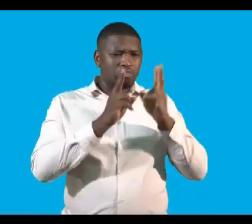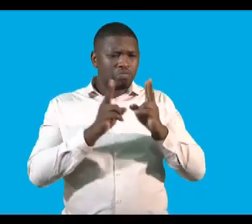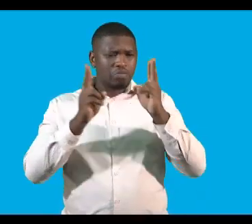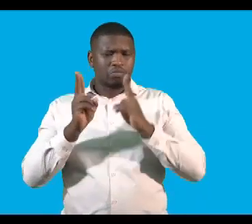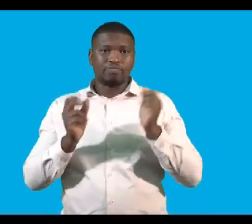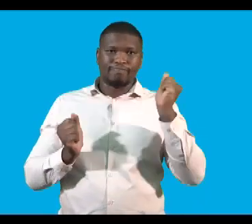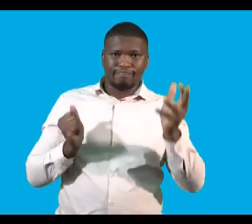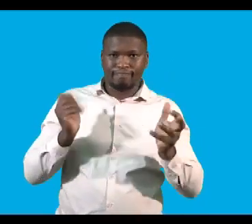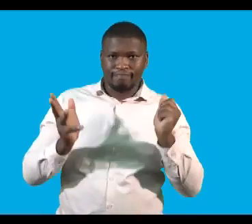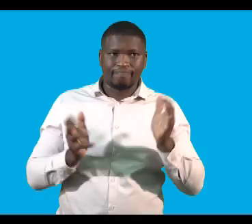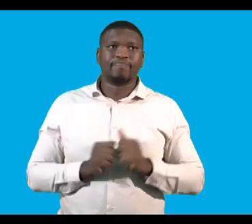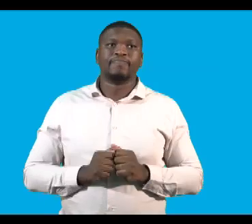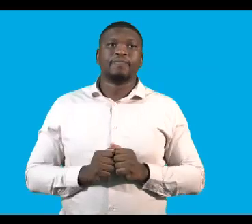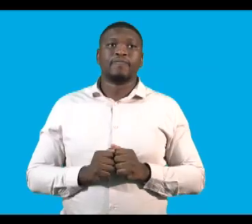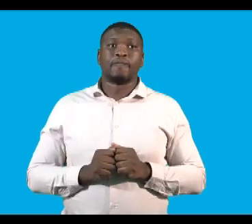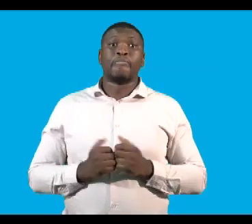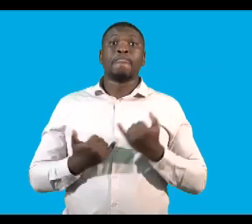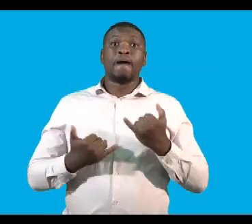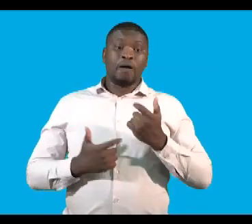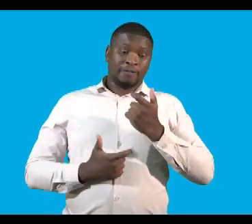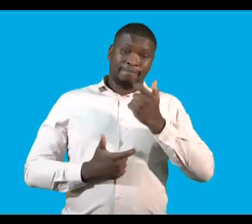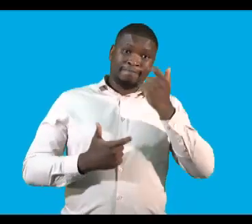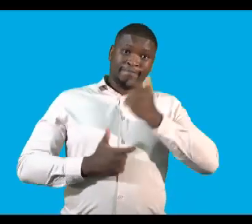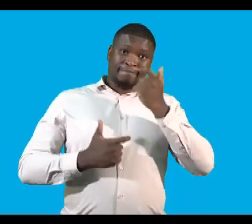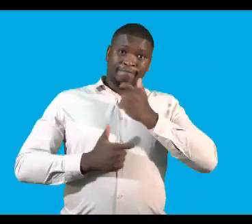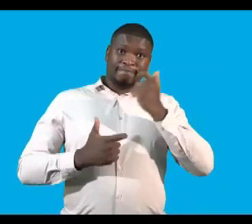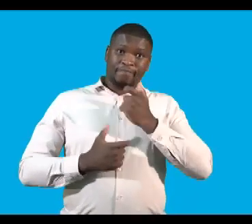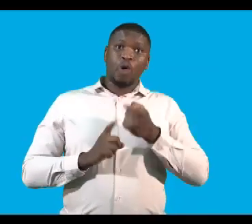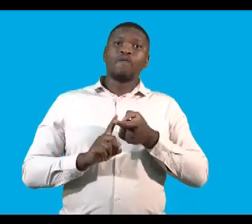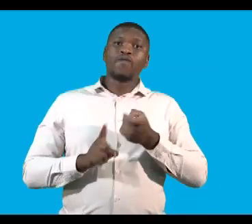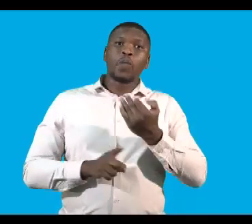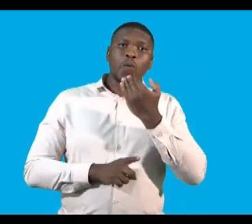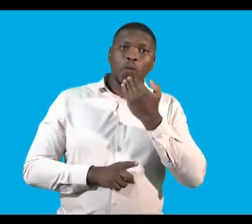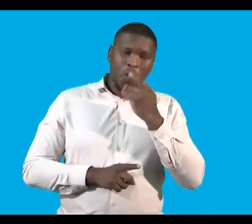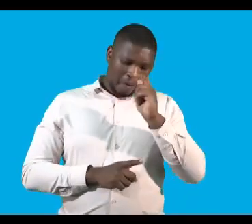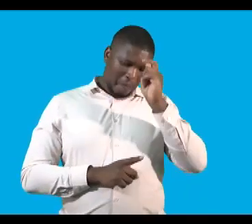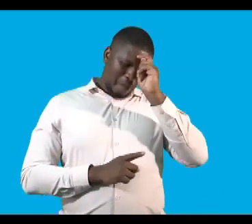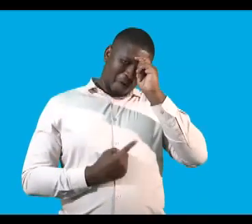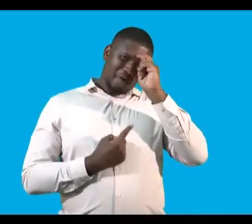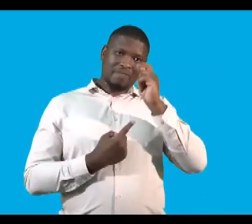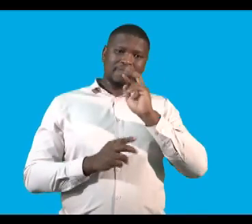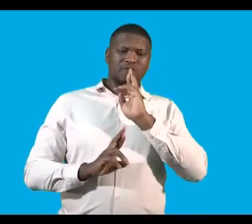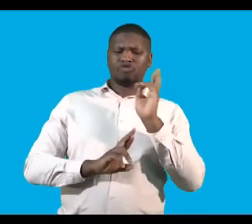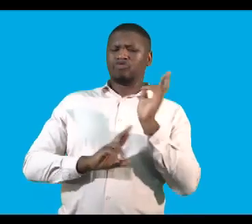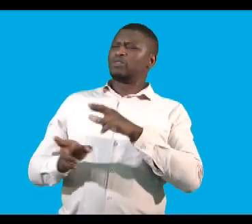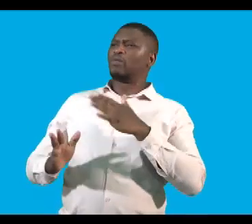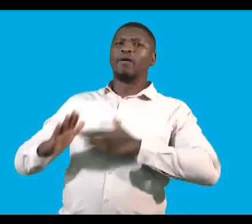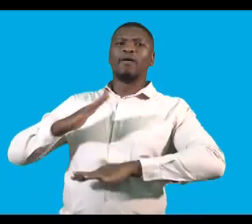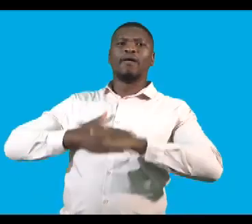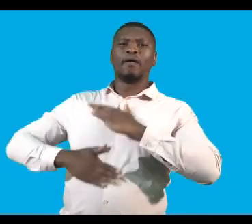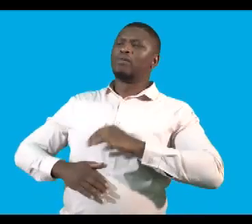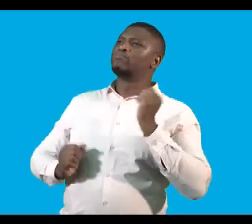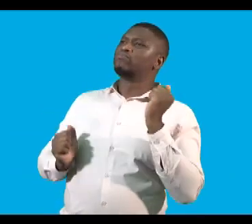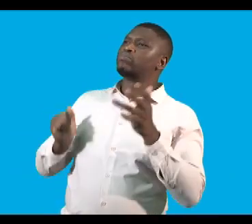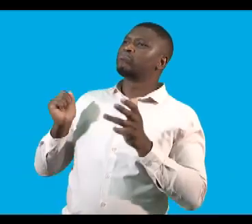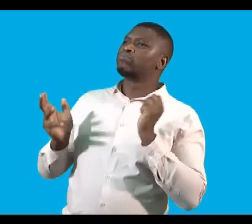the humor in the final frame comes from Jeremy's casual reaction. That's why you need to take into consideration